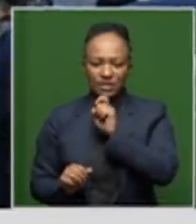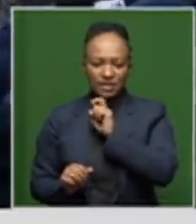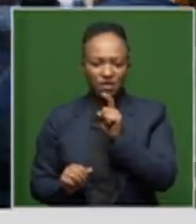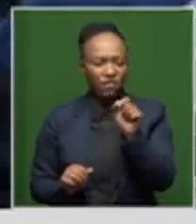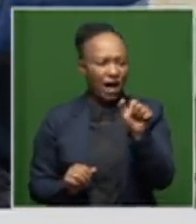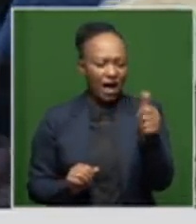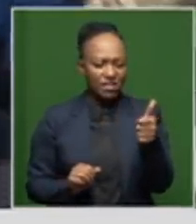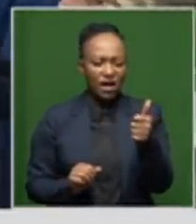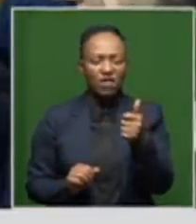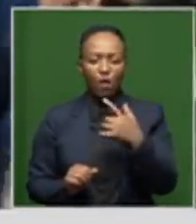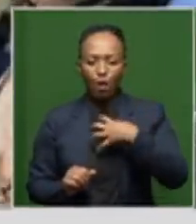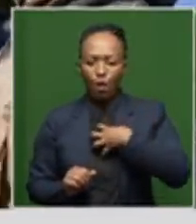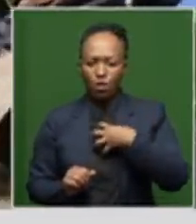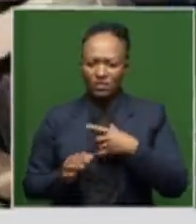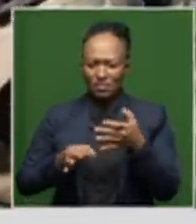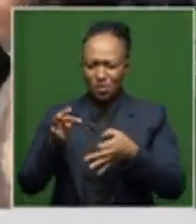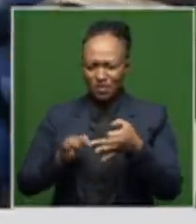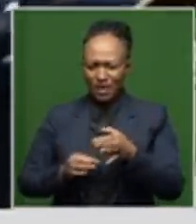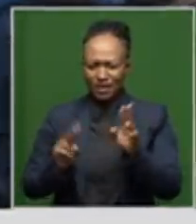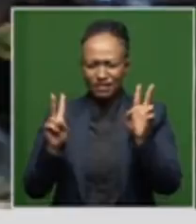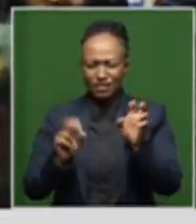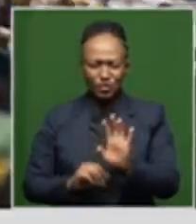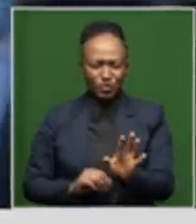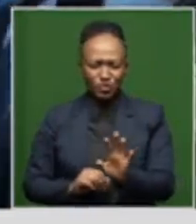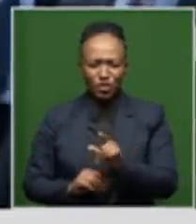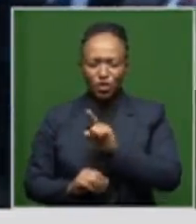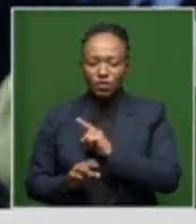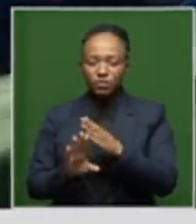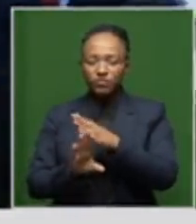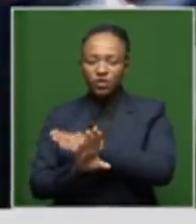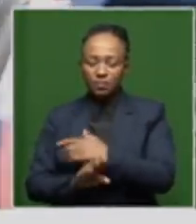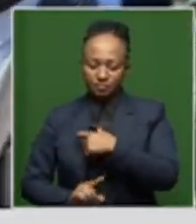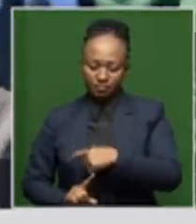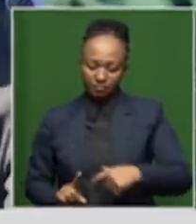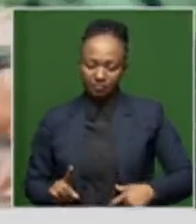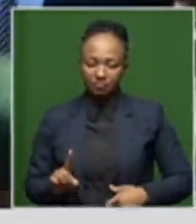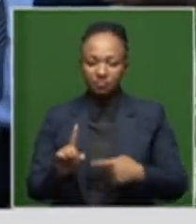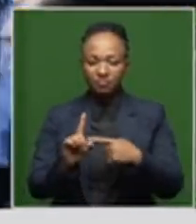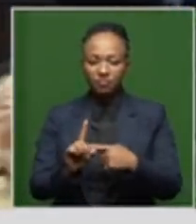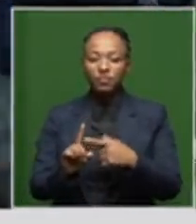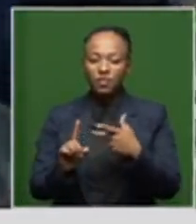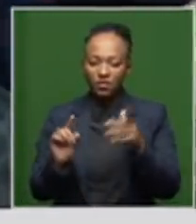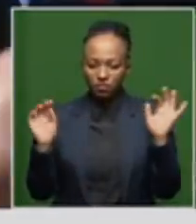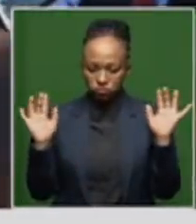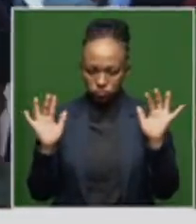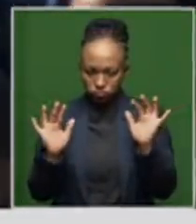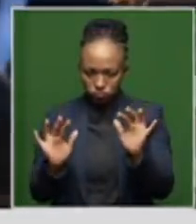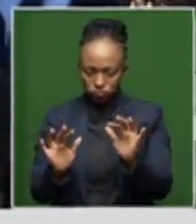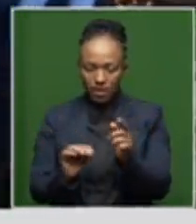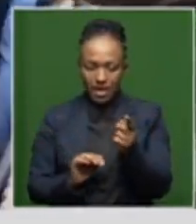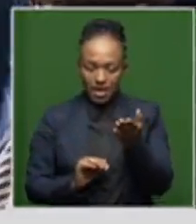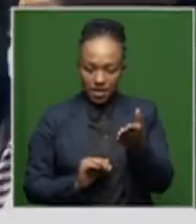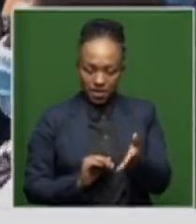their own political issues, and that the former president essentially has come here to